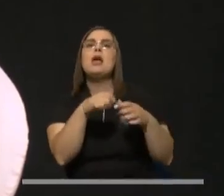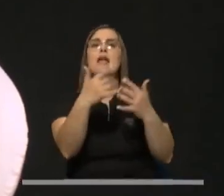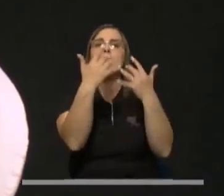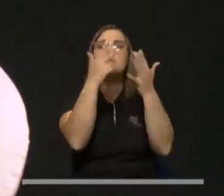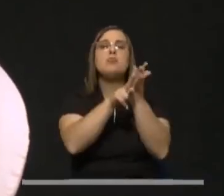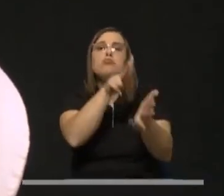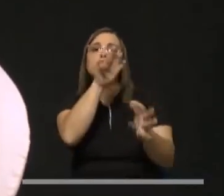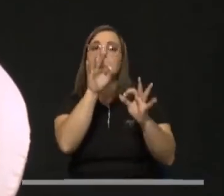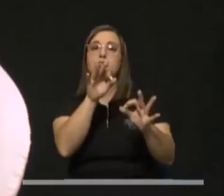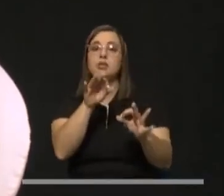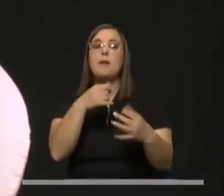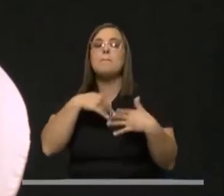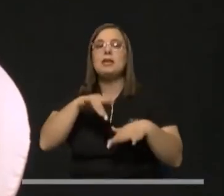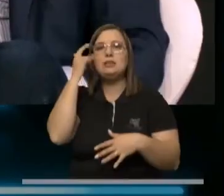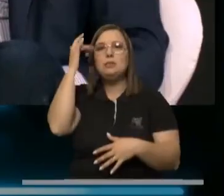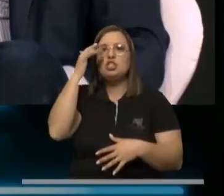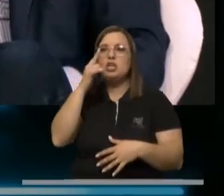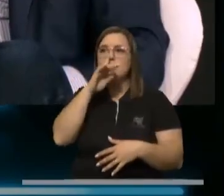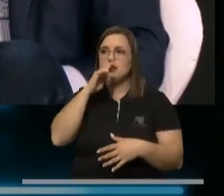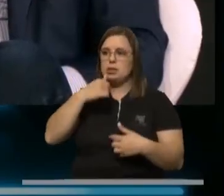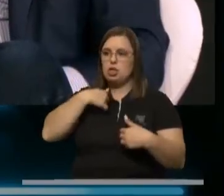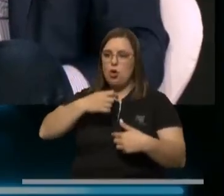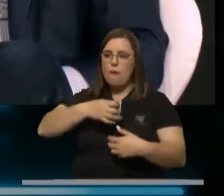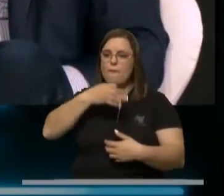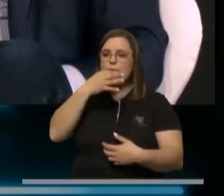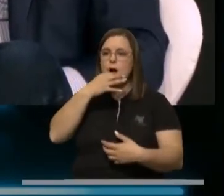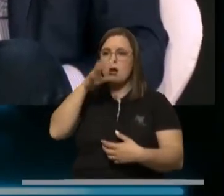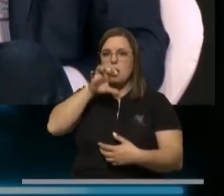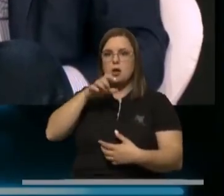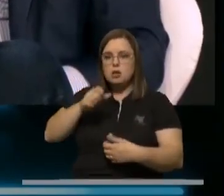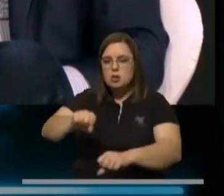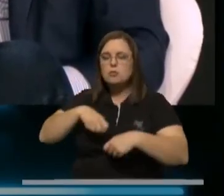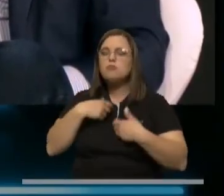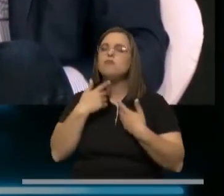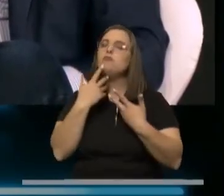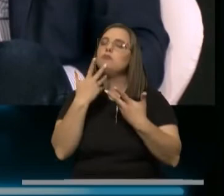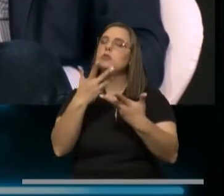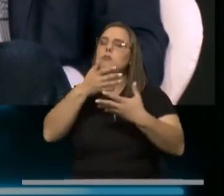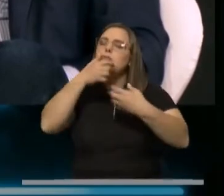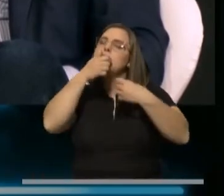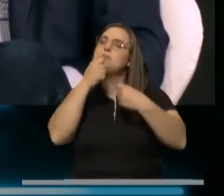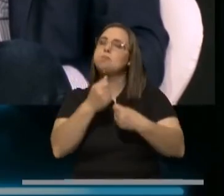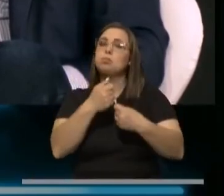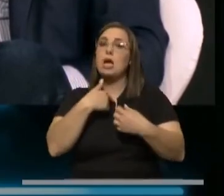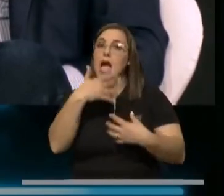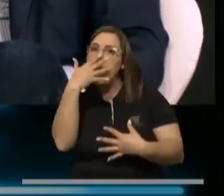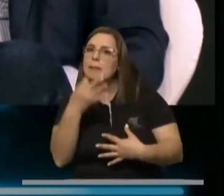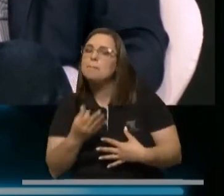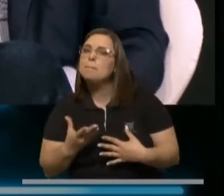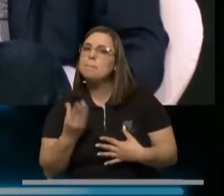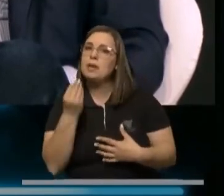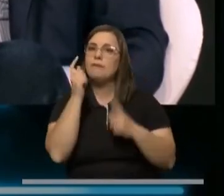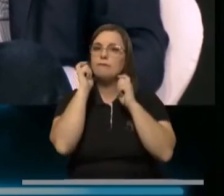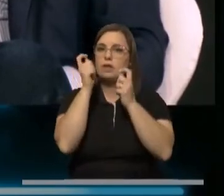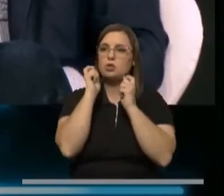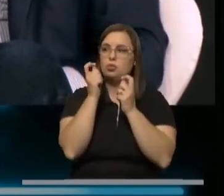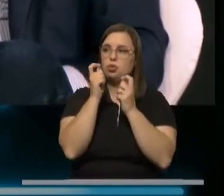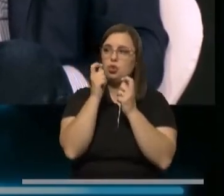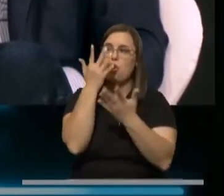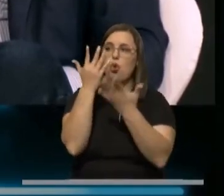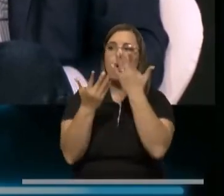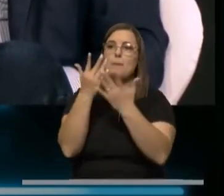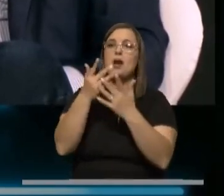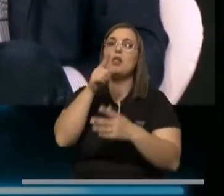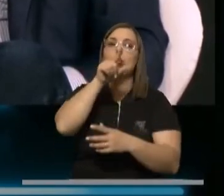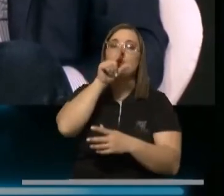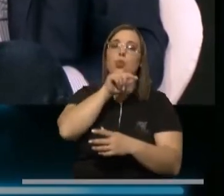a speech made by a politician, actually corresponds to real data. Now, they believe more, as I said